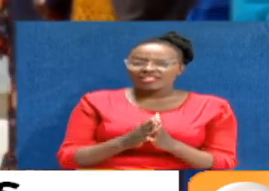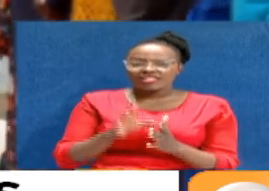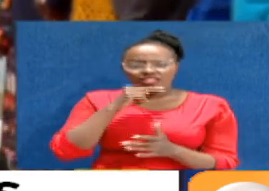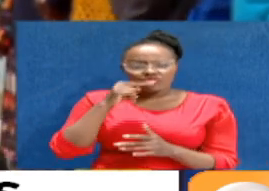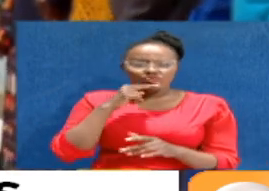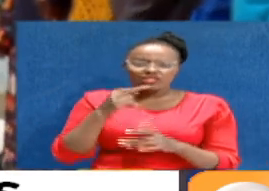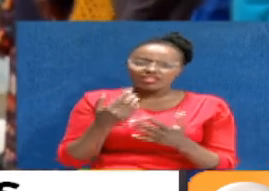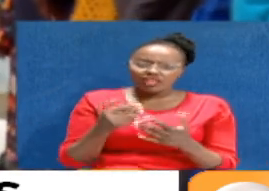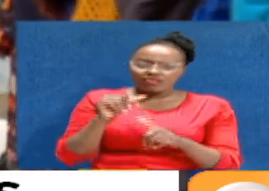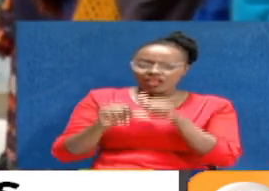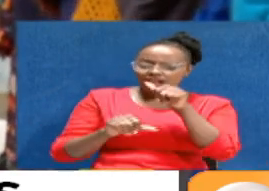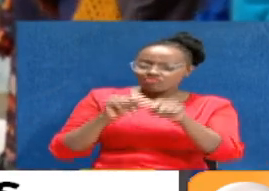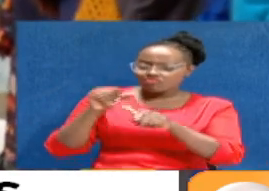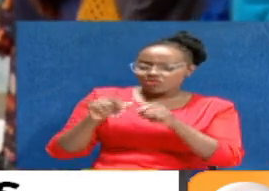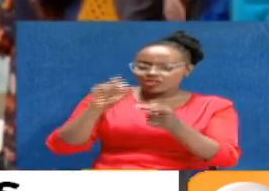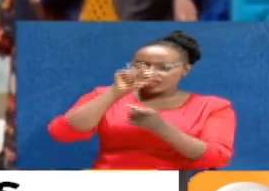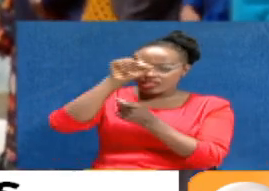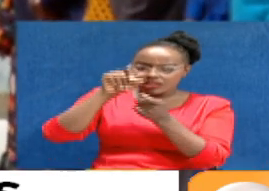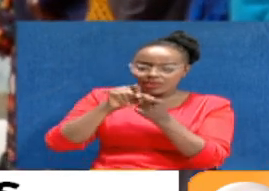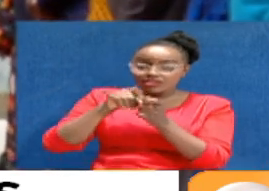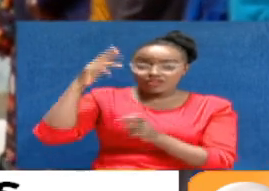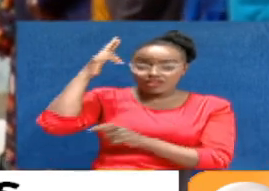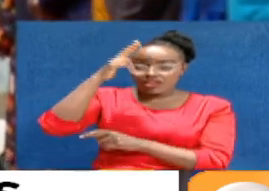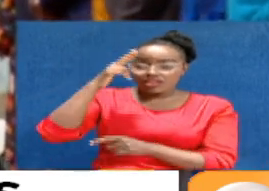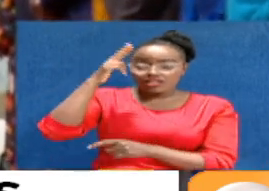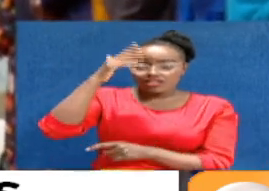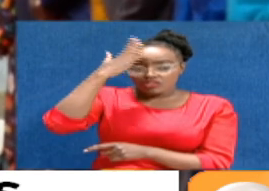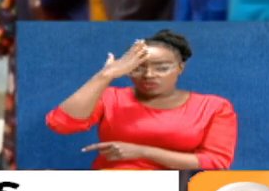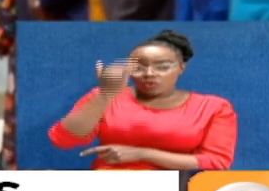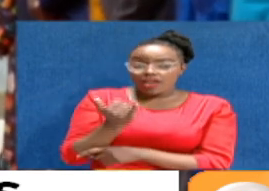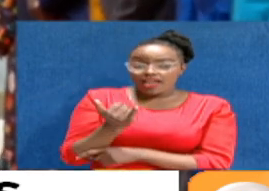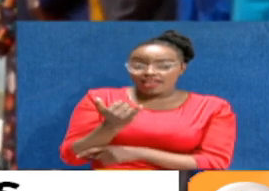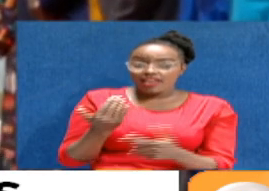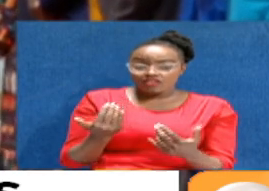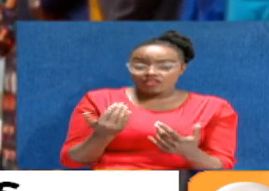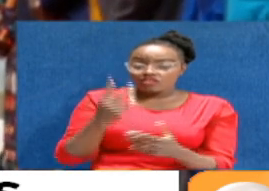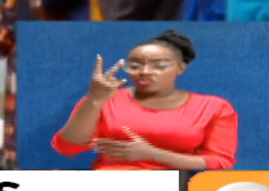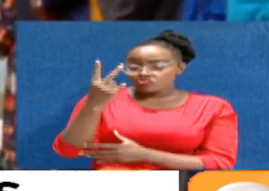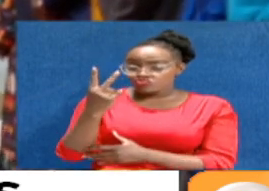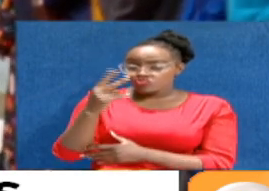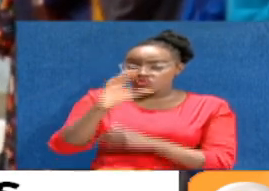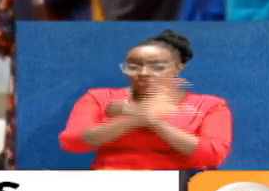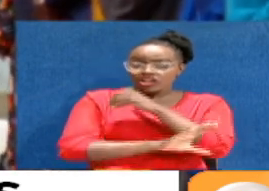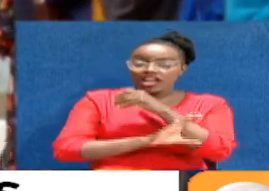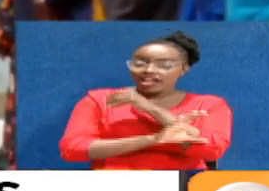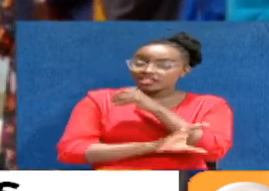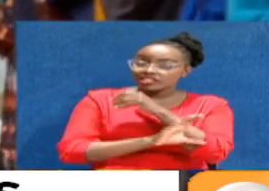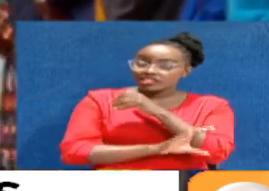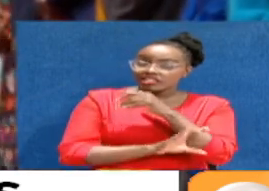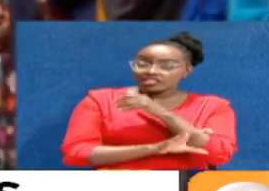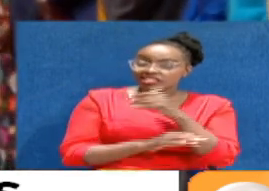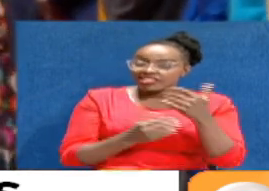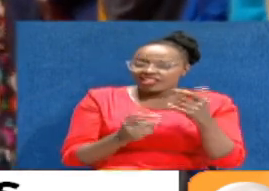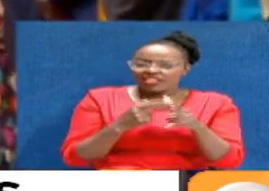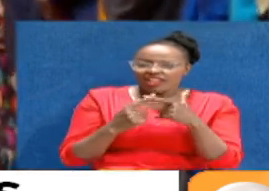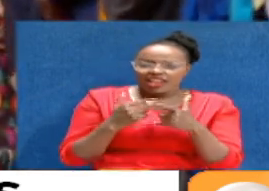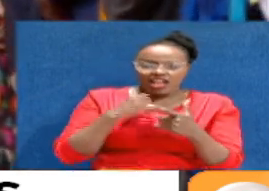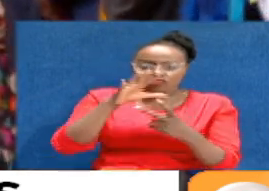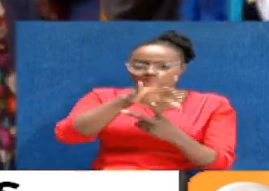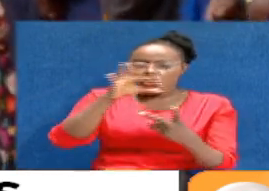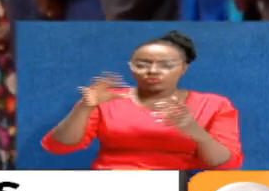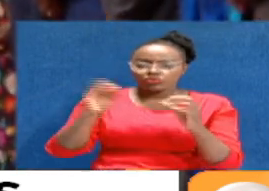quite a number of specific reasons why the two countries, Yvonne, really have